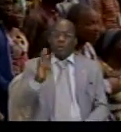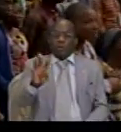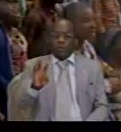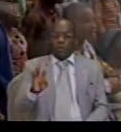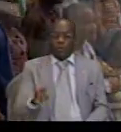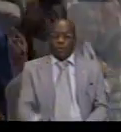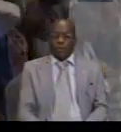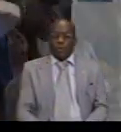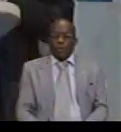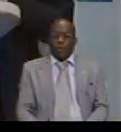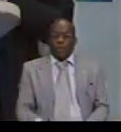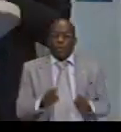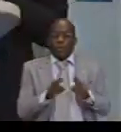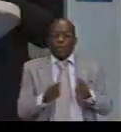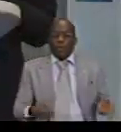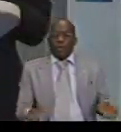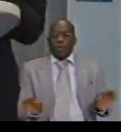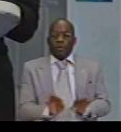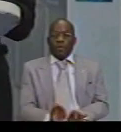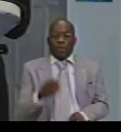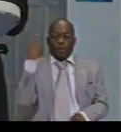Very important for us.